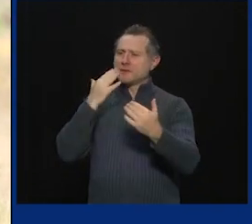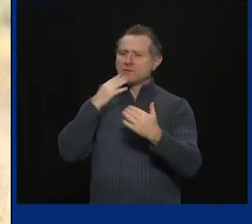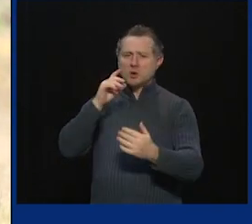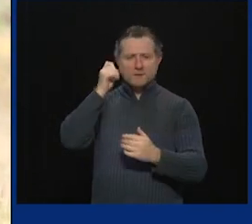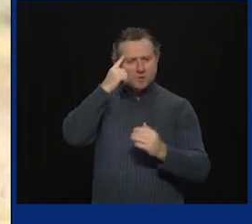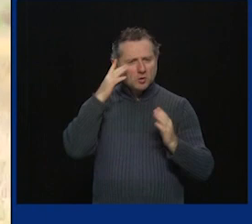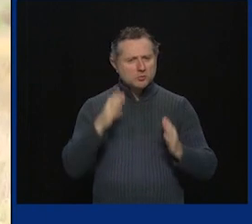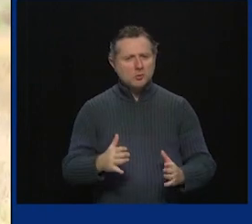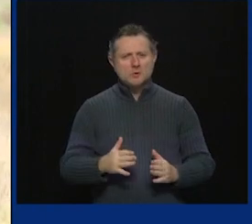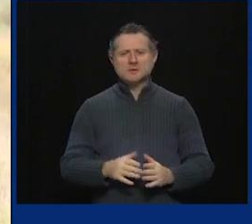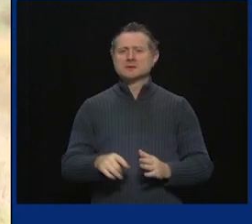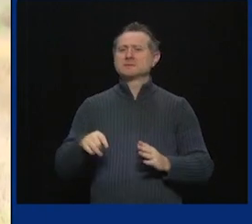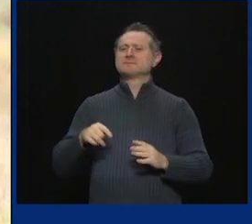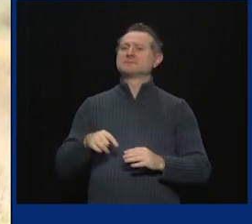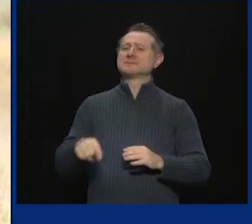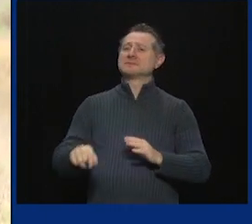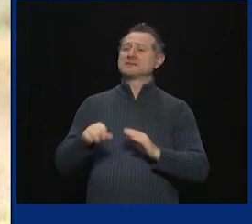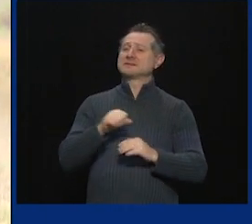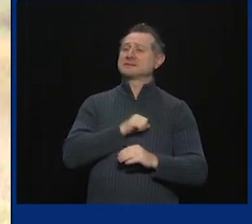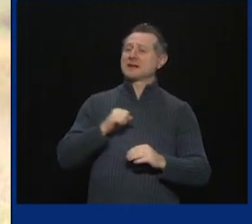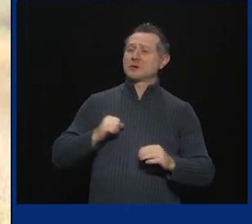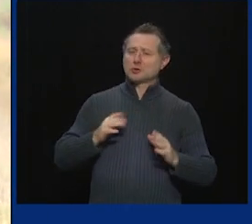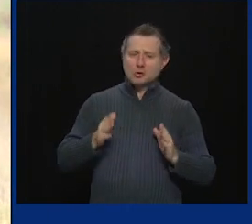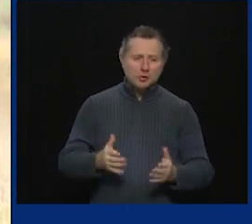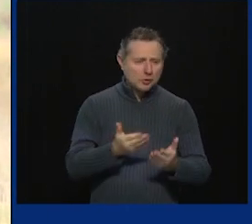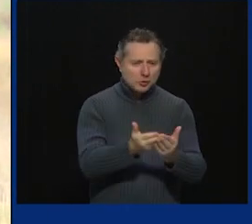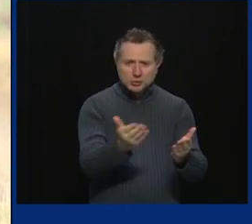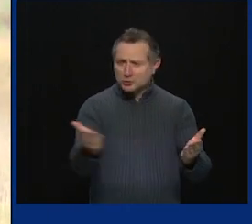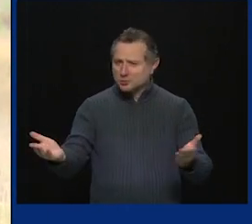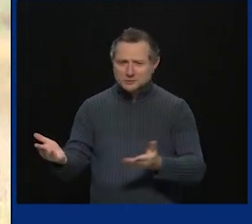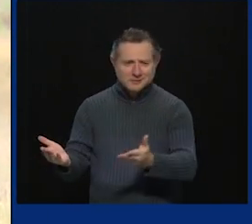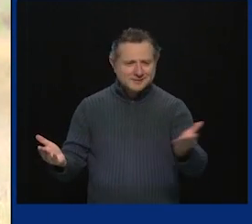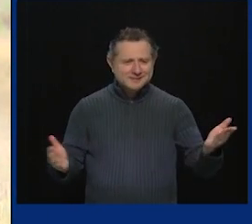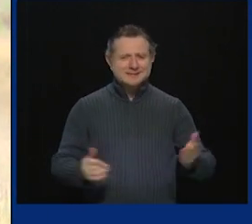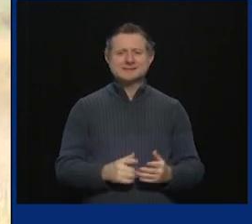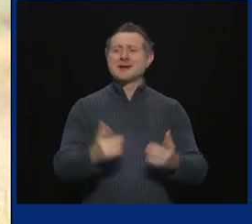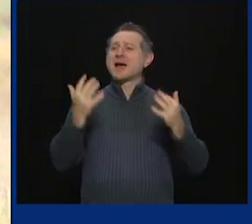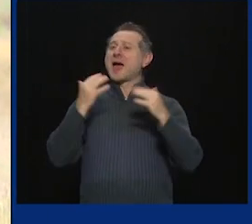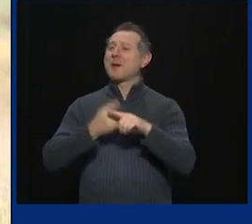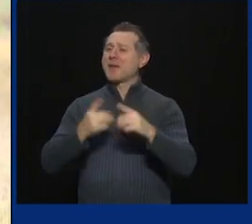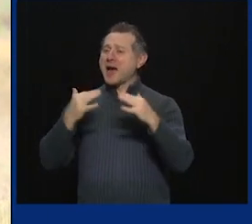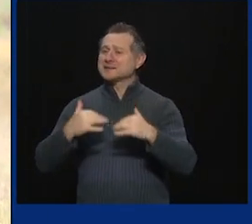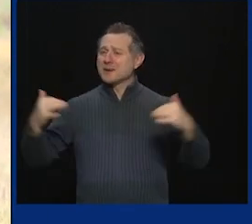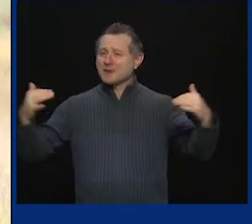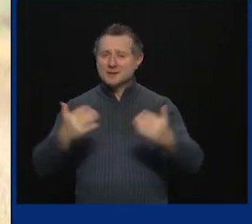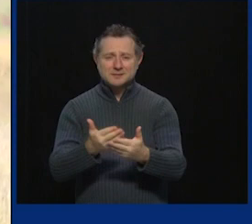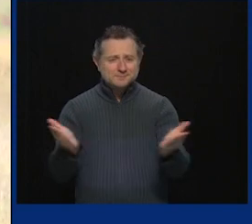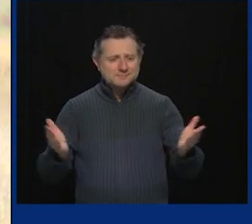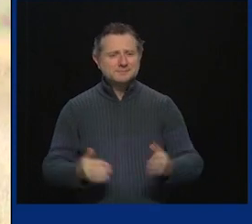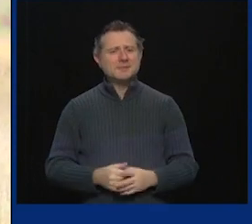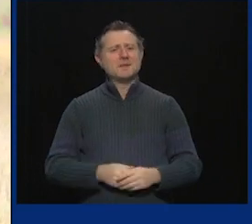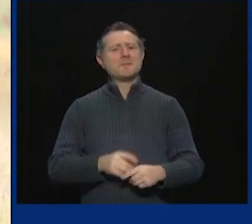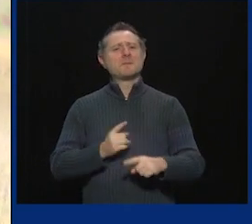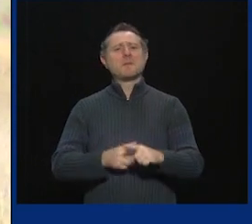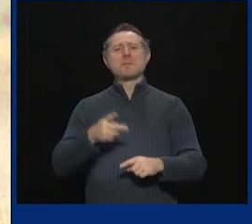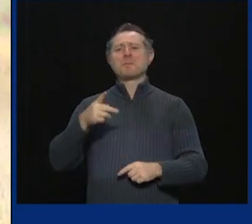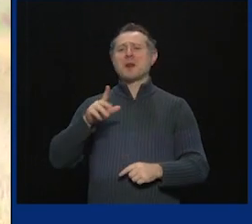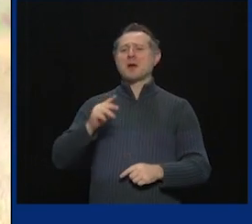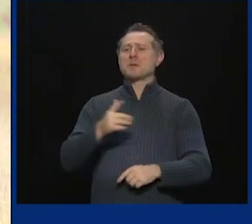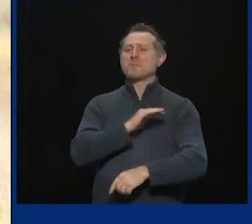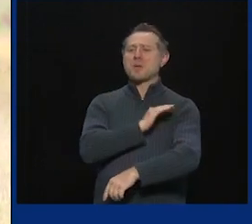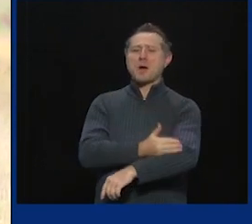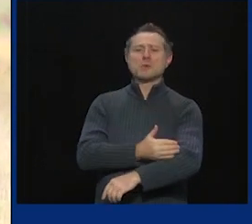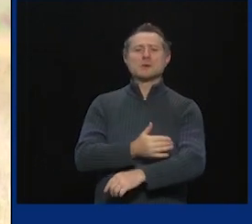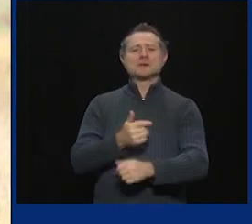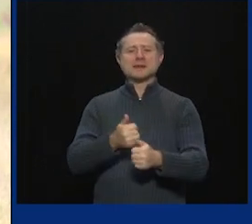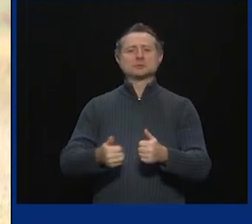Rath, Assemblyman Steve Hawley, Genesee County Legislature Chair Shelley Stein, and Plug Power CEO Andy Marsh. I'd also like to